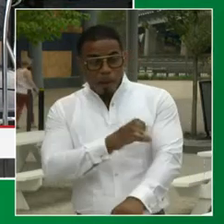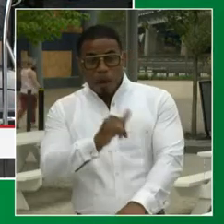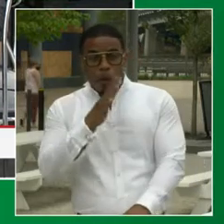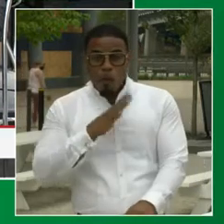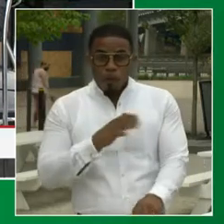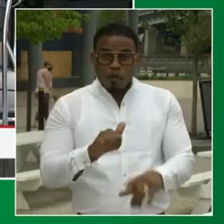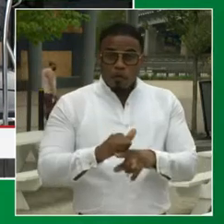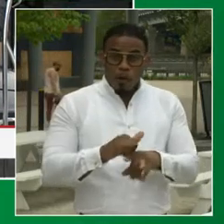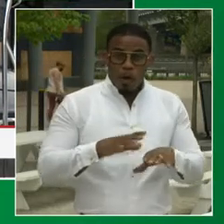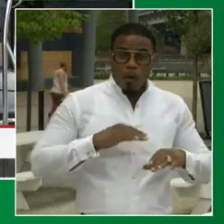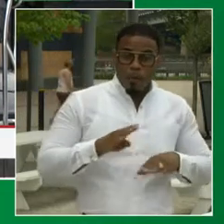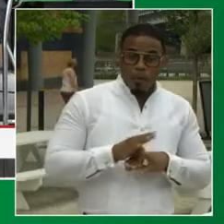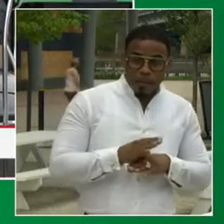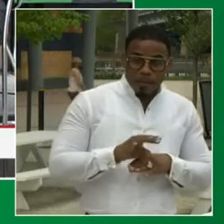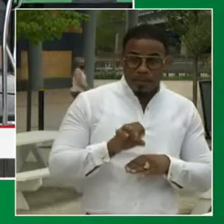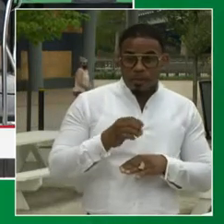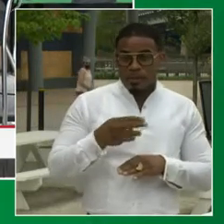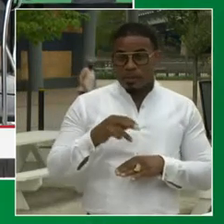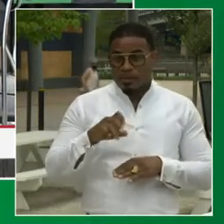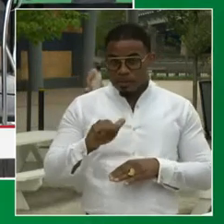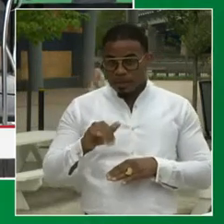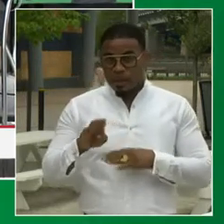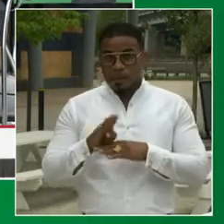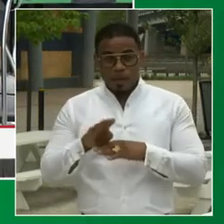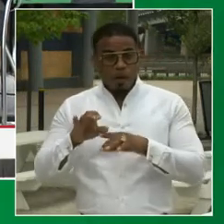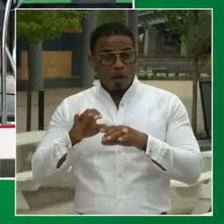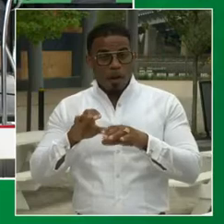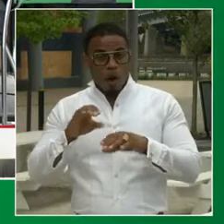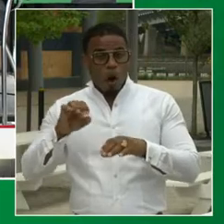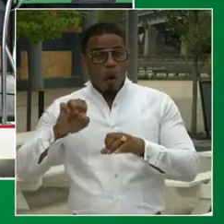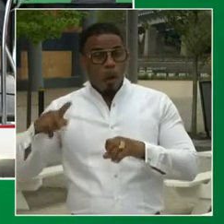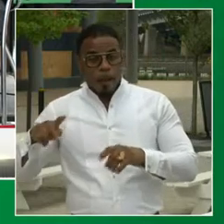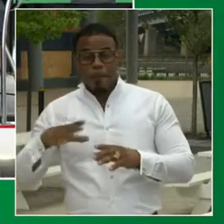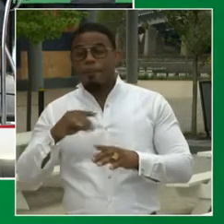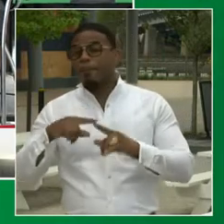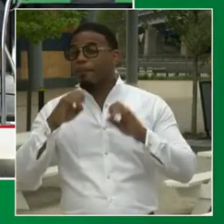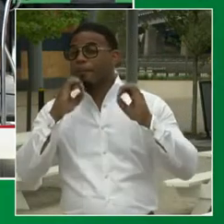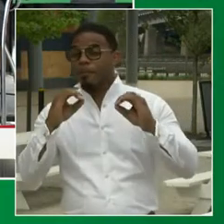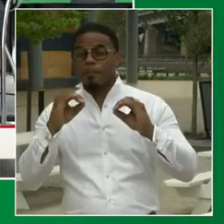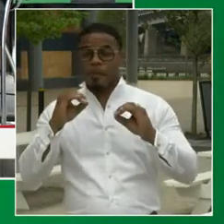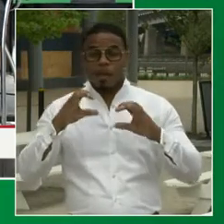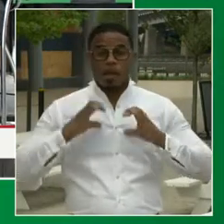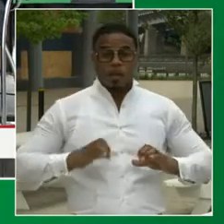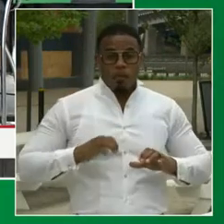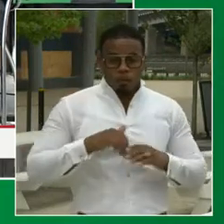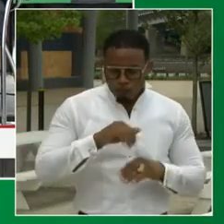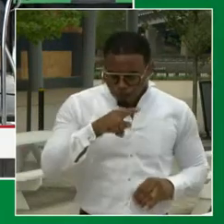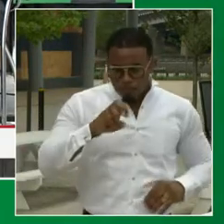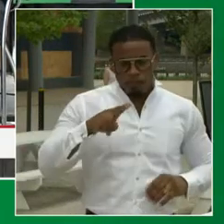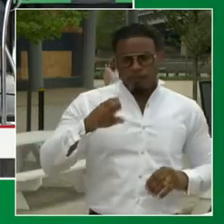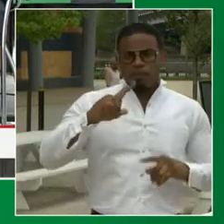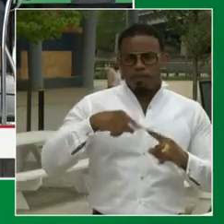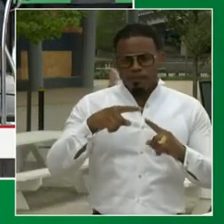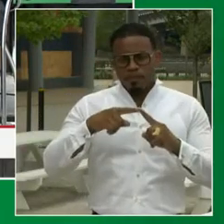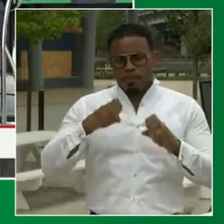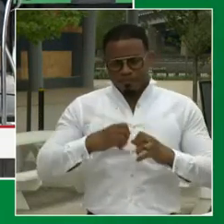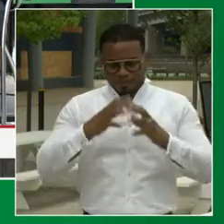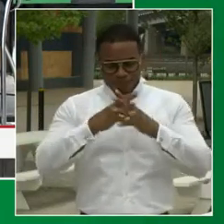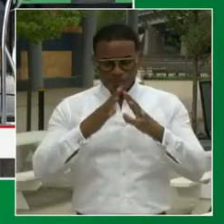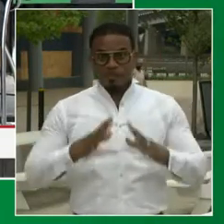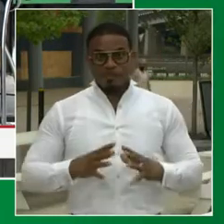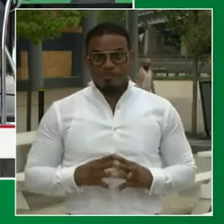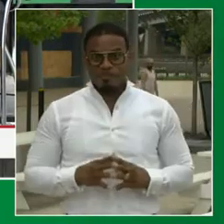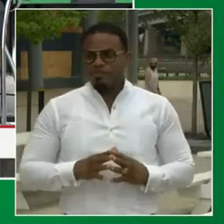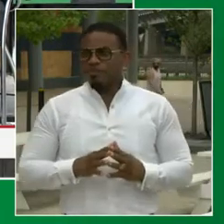business, shea business cooperatives, and to educate consumers in the U.S. about natural beauty care.